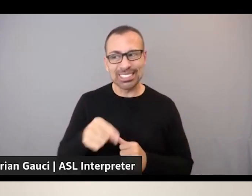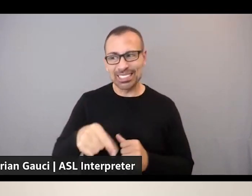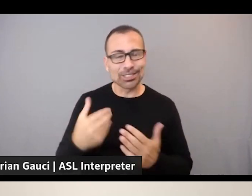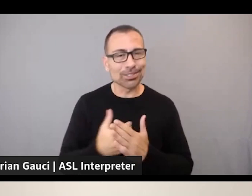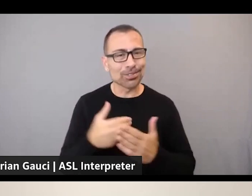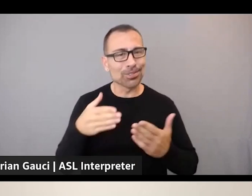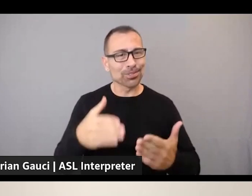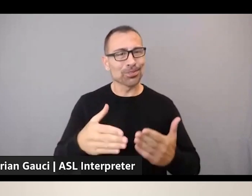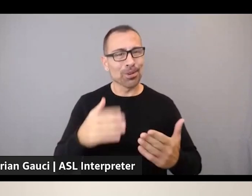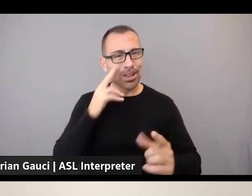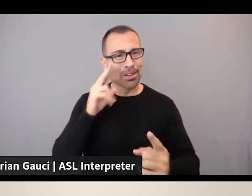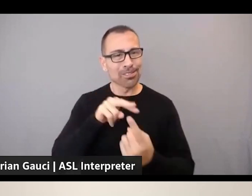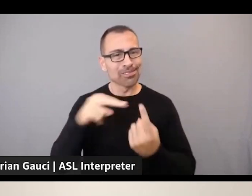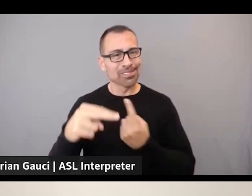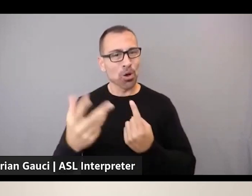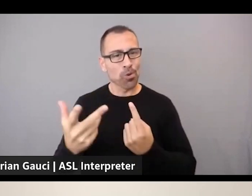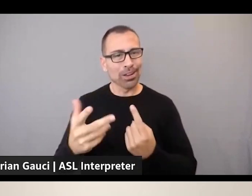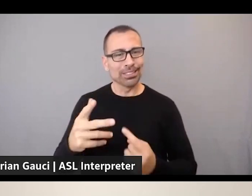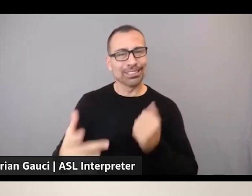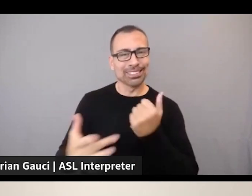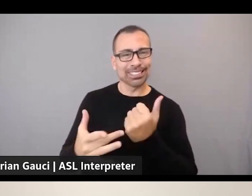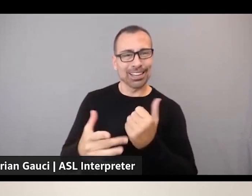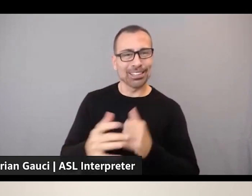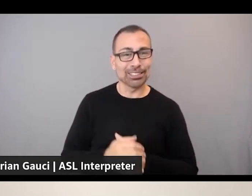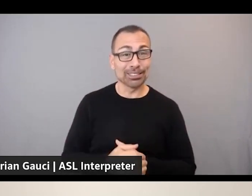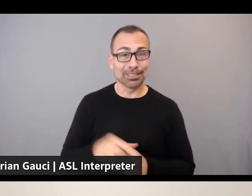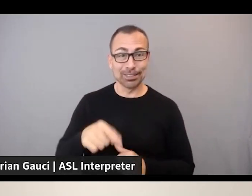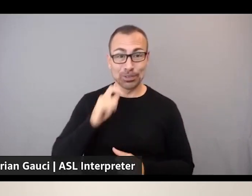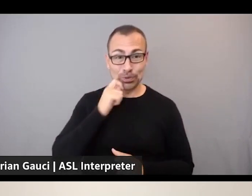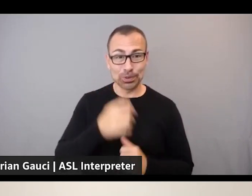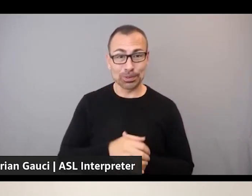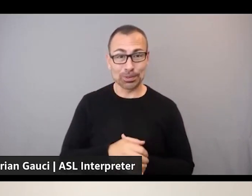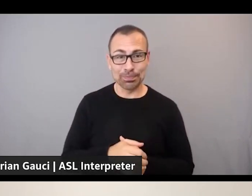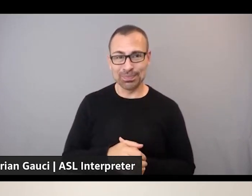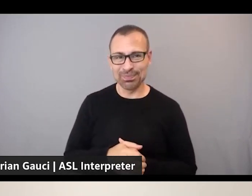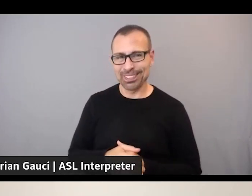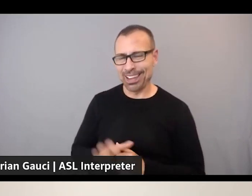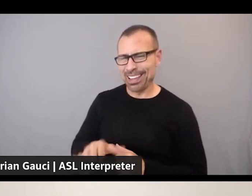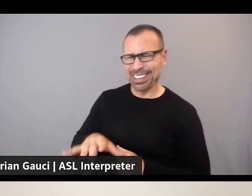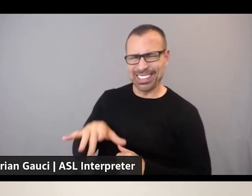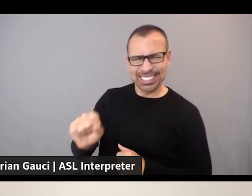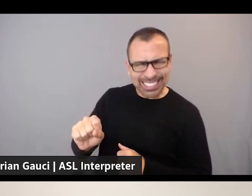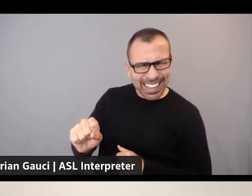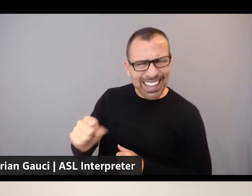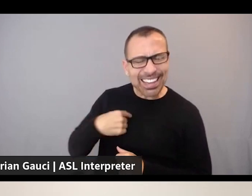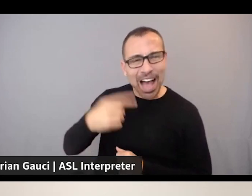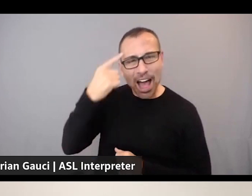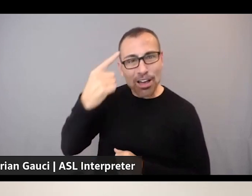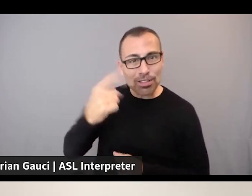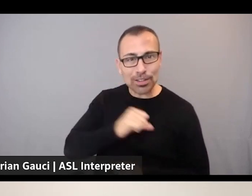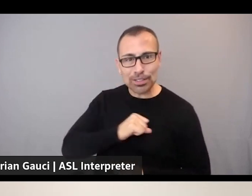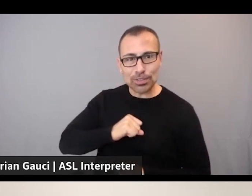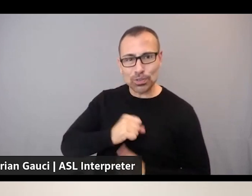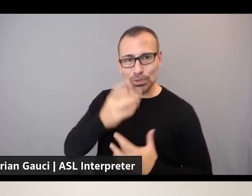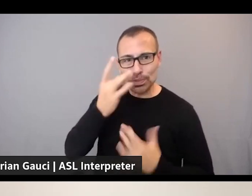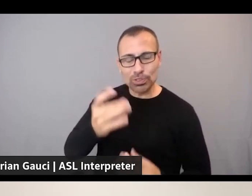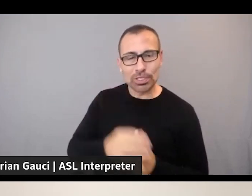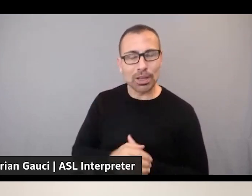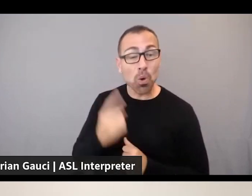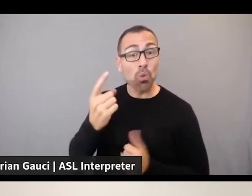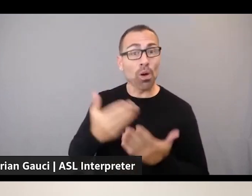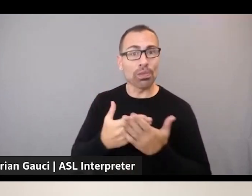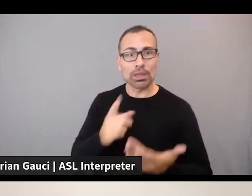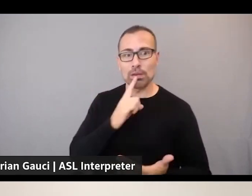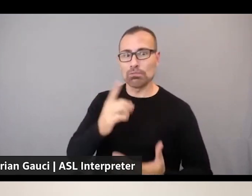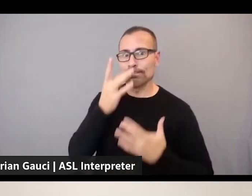is really, really cool. Yeah, I find it to be super interesting. And one of the main facts I find to be super interesting is like a lot